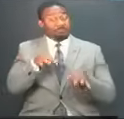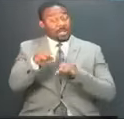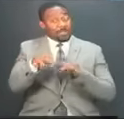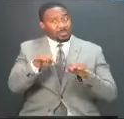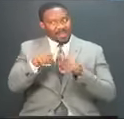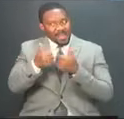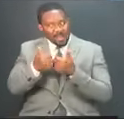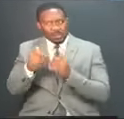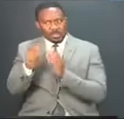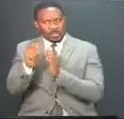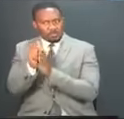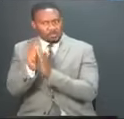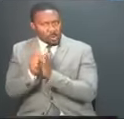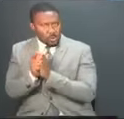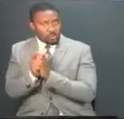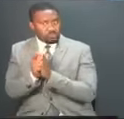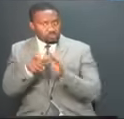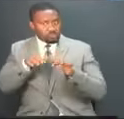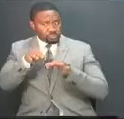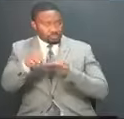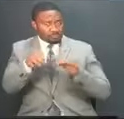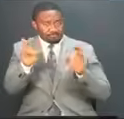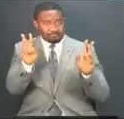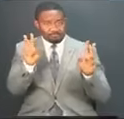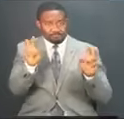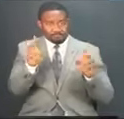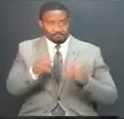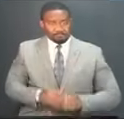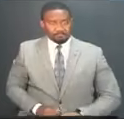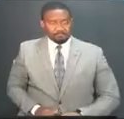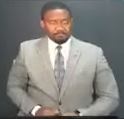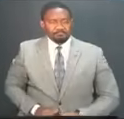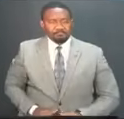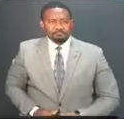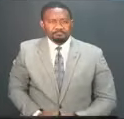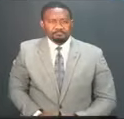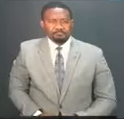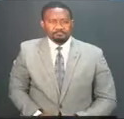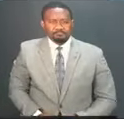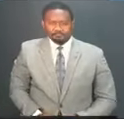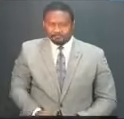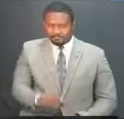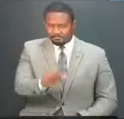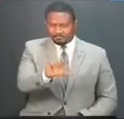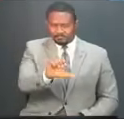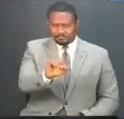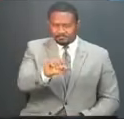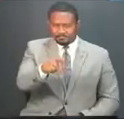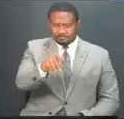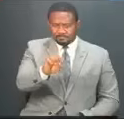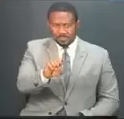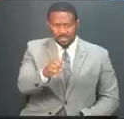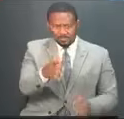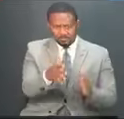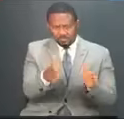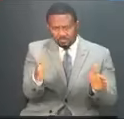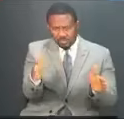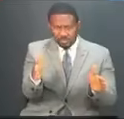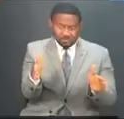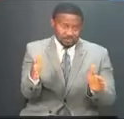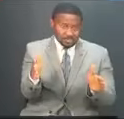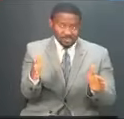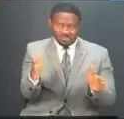does, and I quote him, "The plain meaning, scope, and effect of Rule